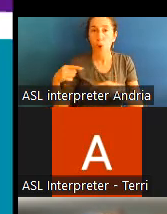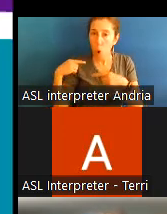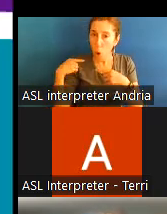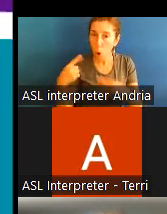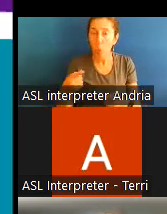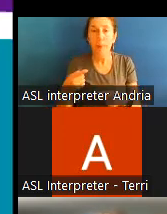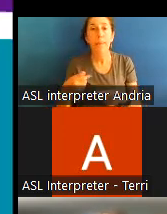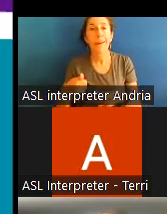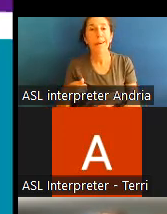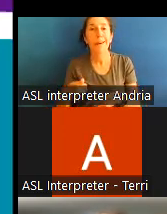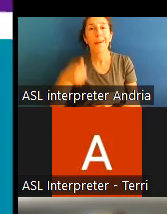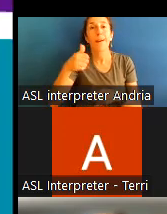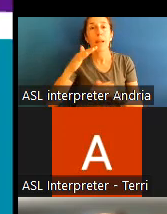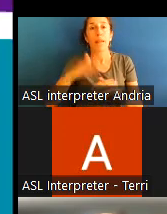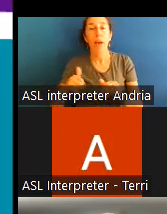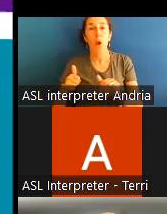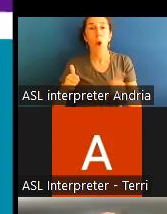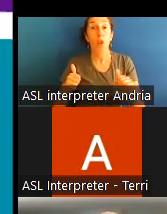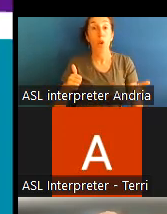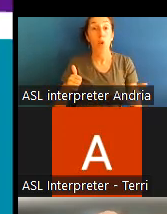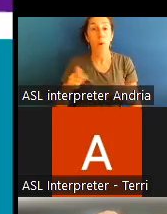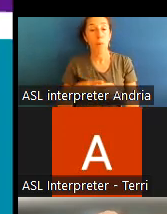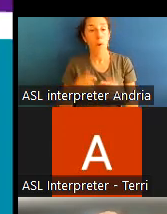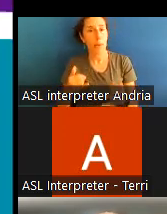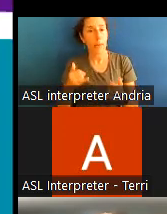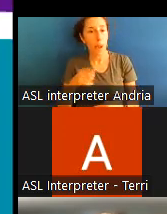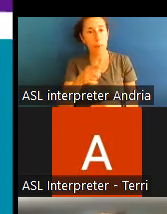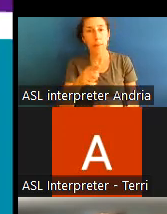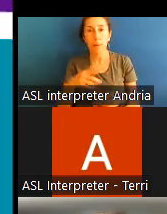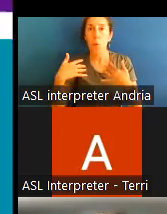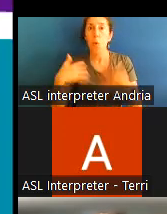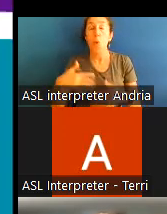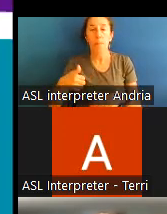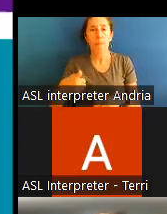than it is for every other category.